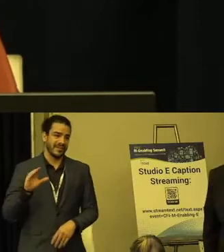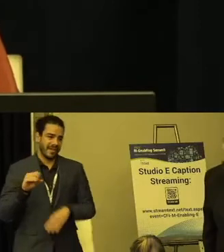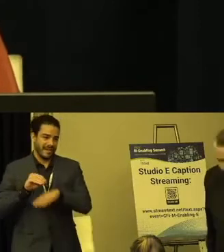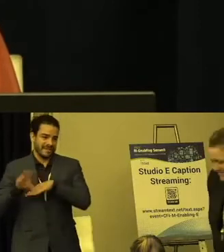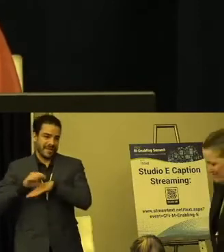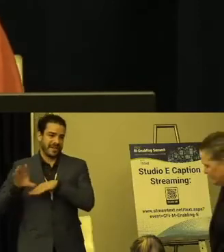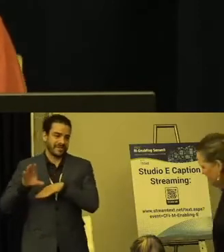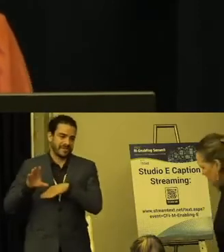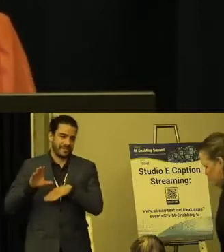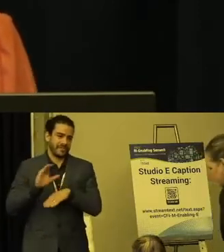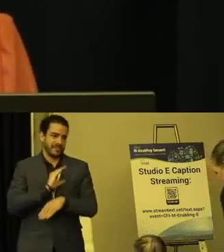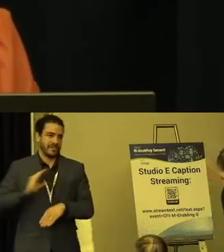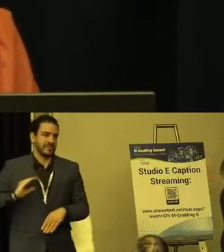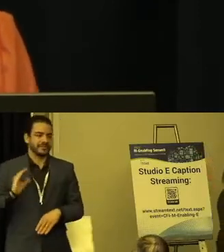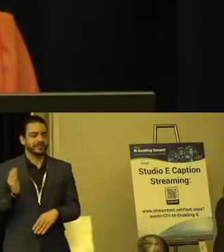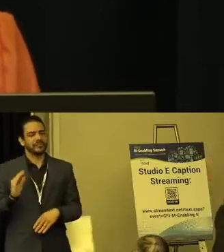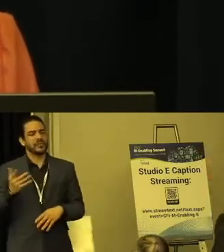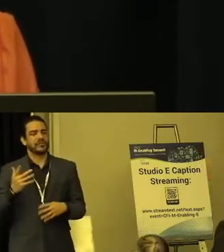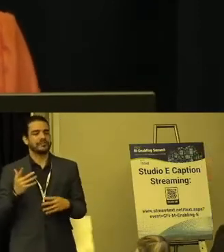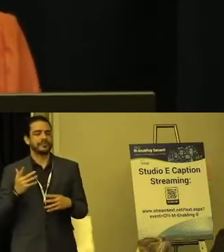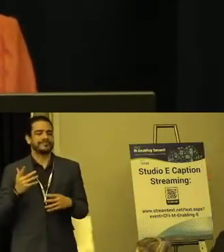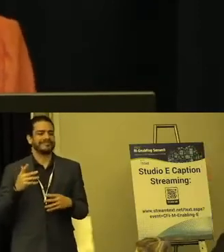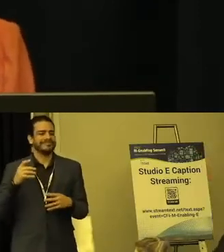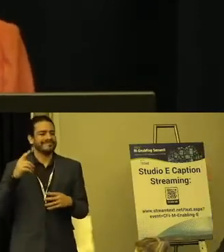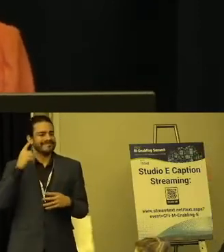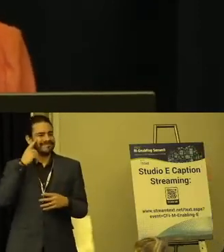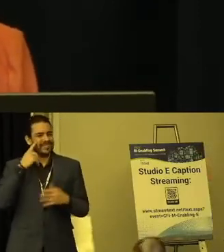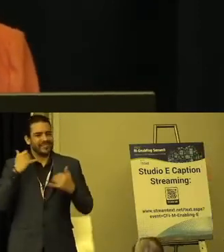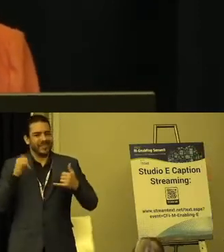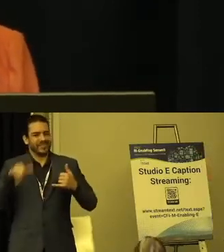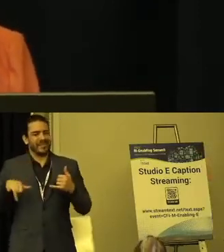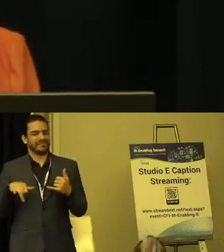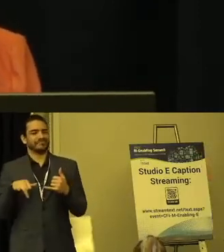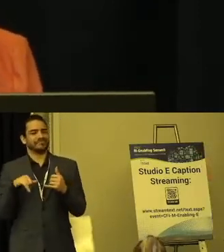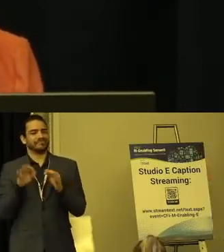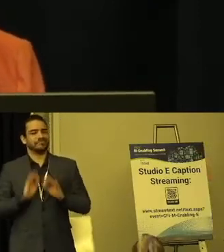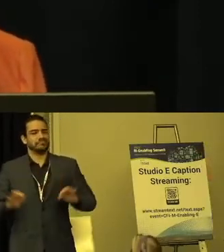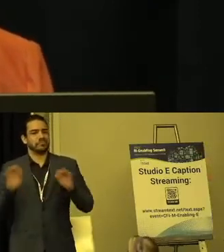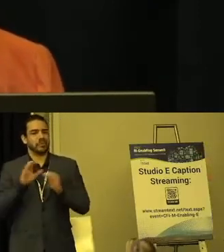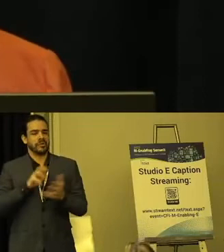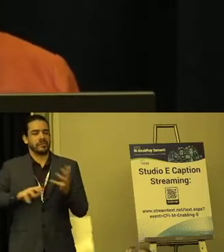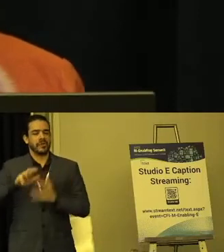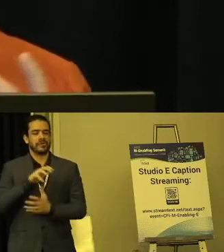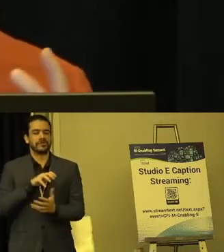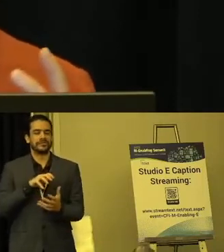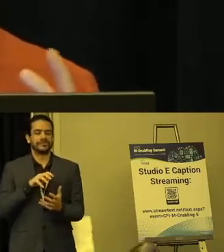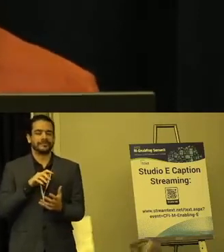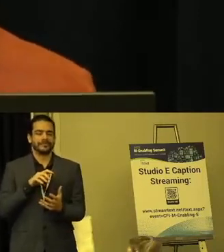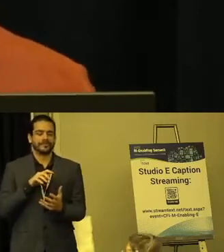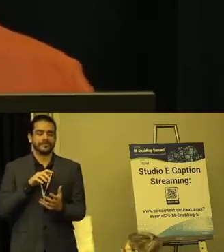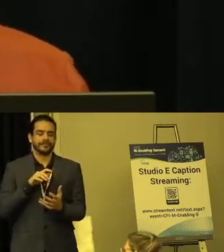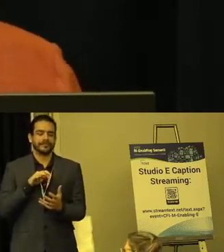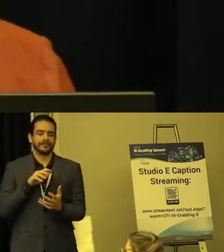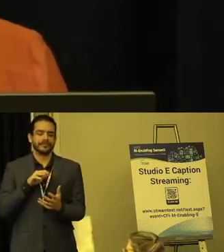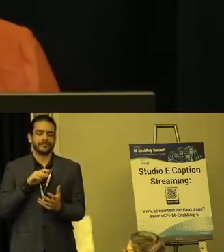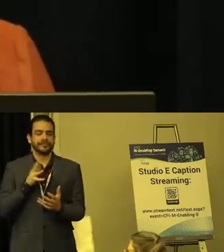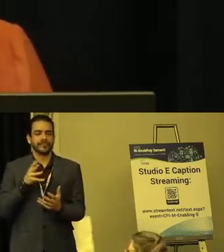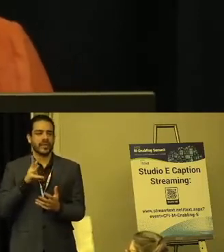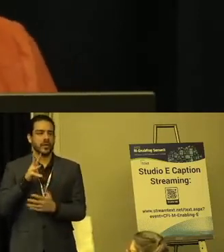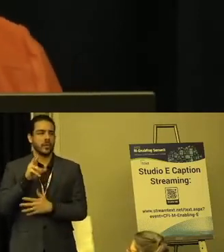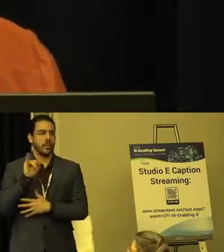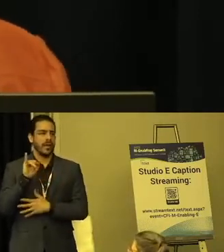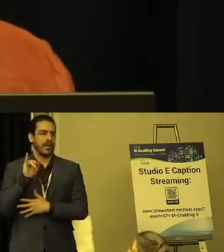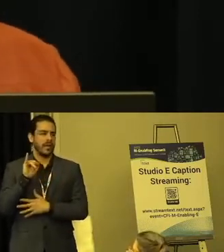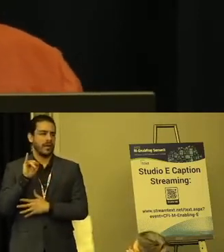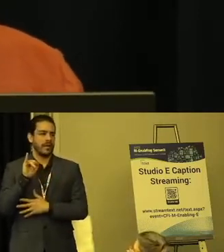think this is an important combination. The WAY community, the